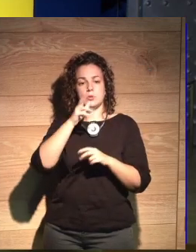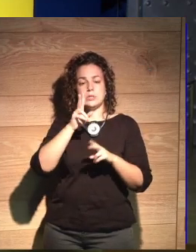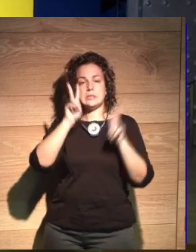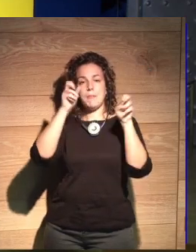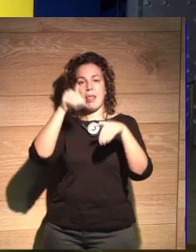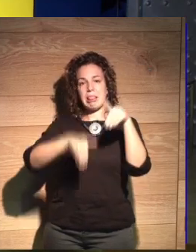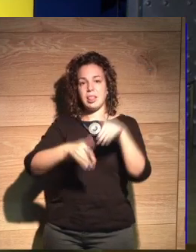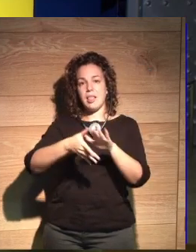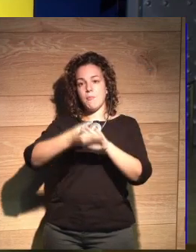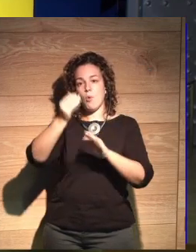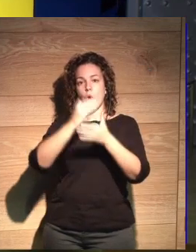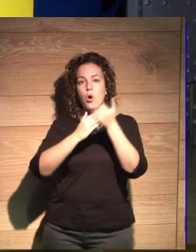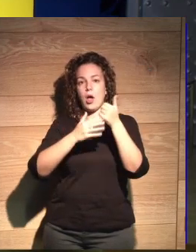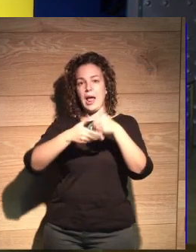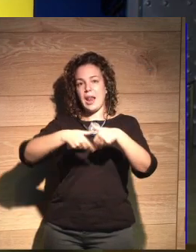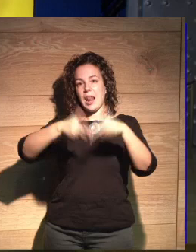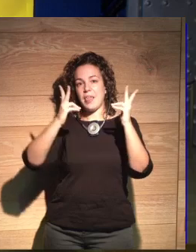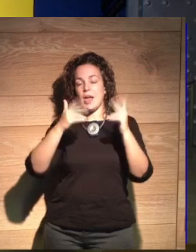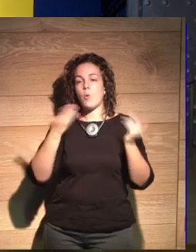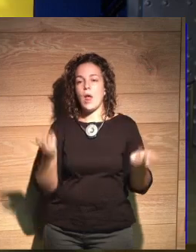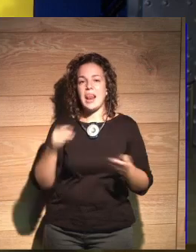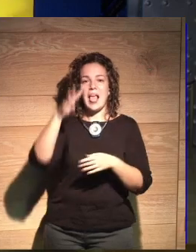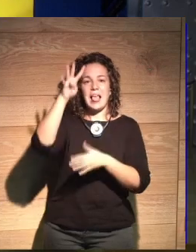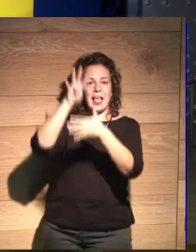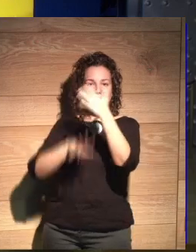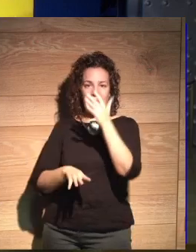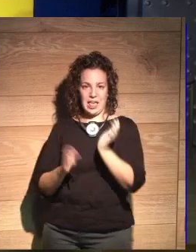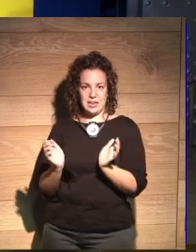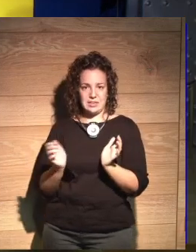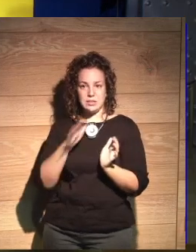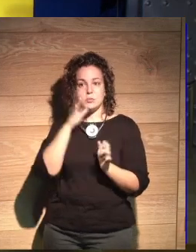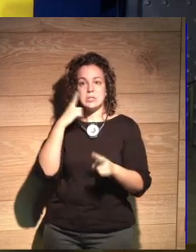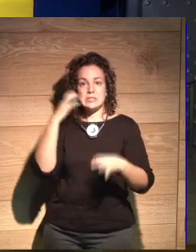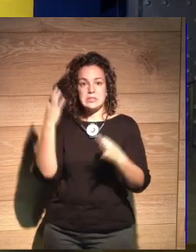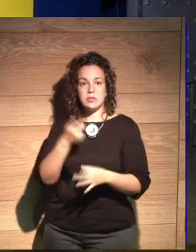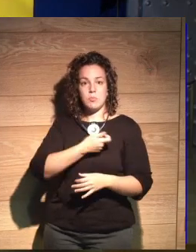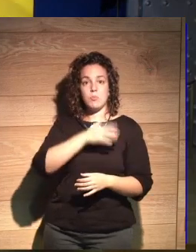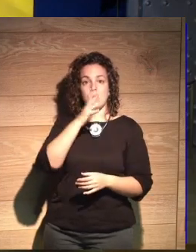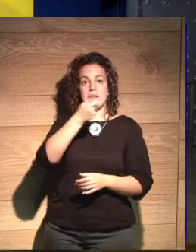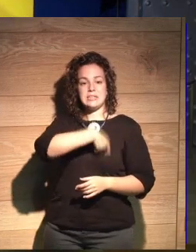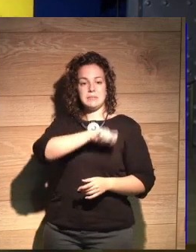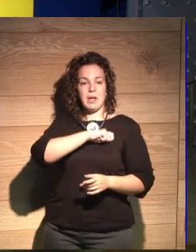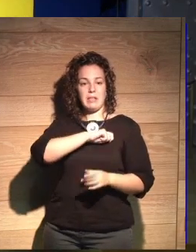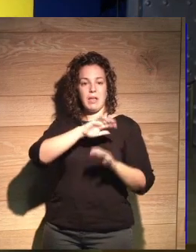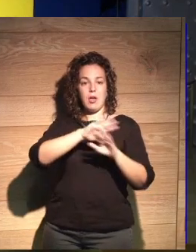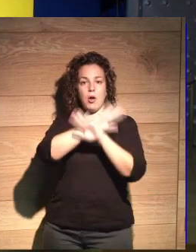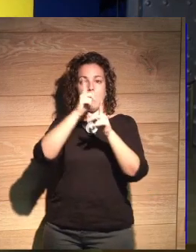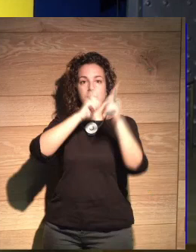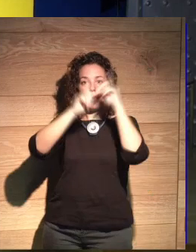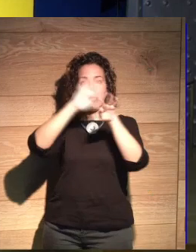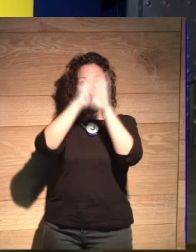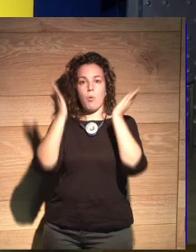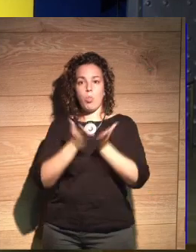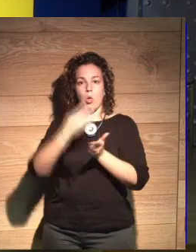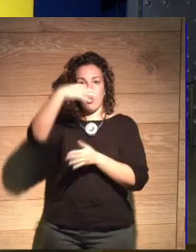in Catalonia. Well, Spain is not the only country in the world that has problems of distinctive